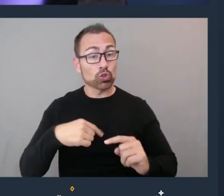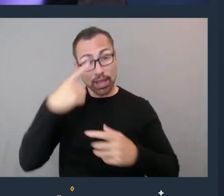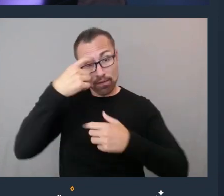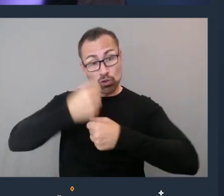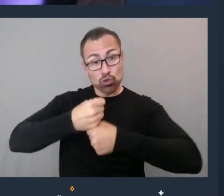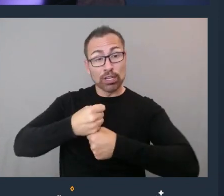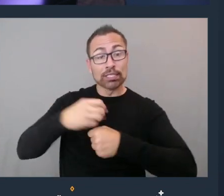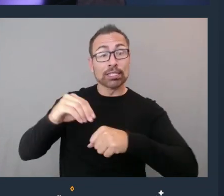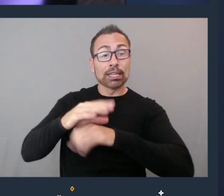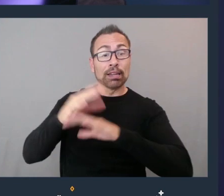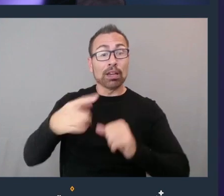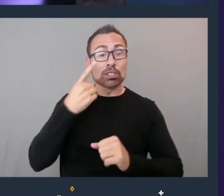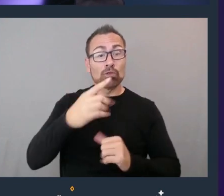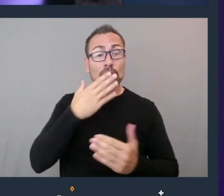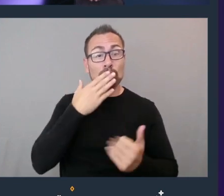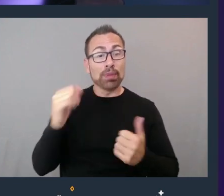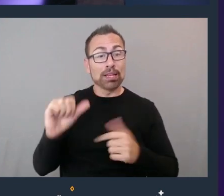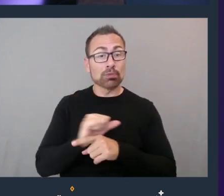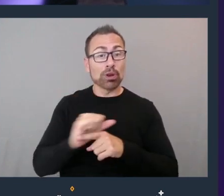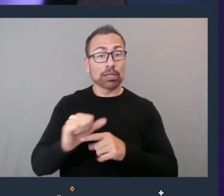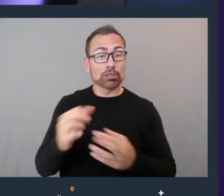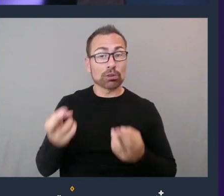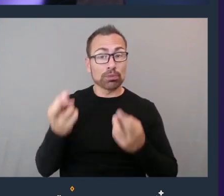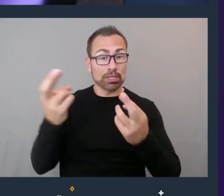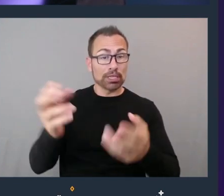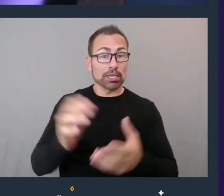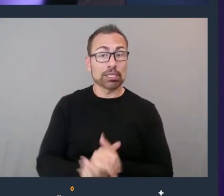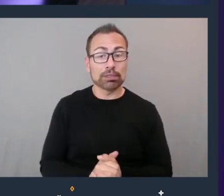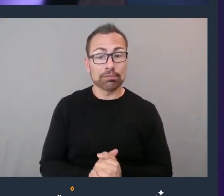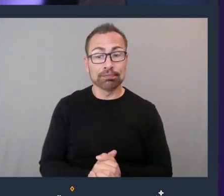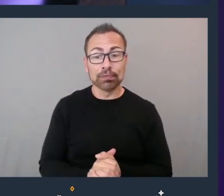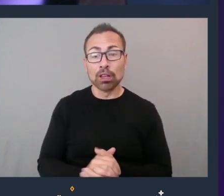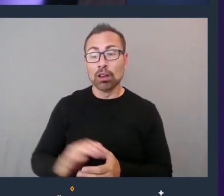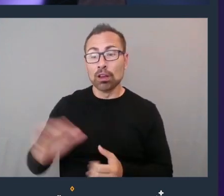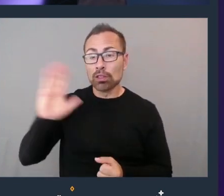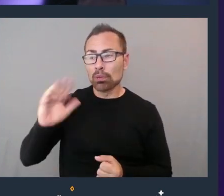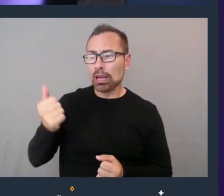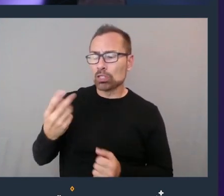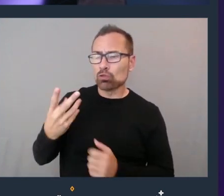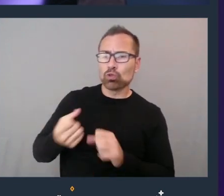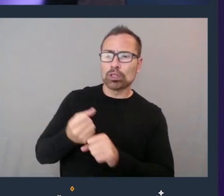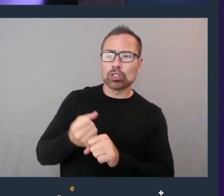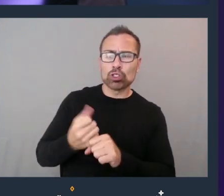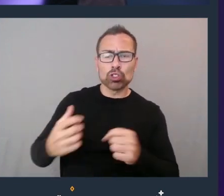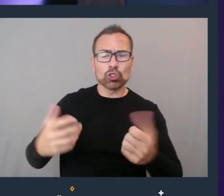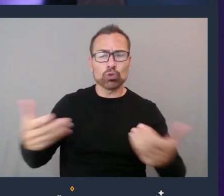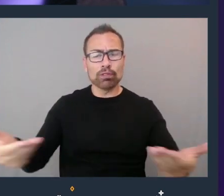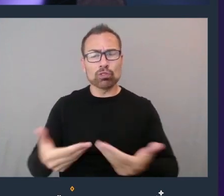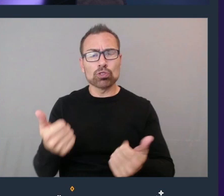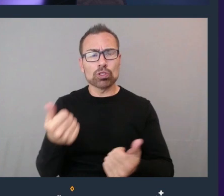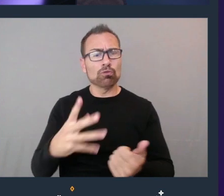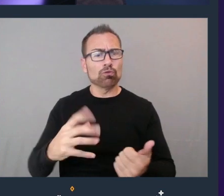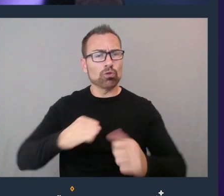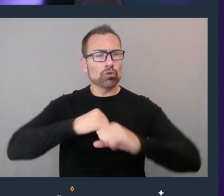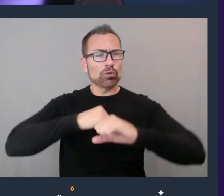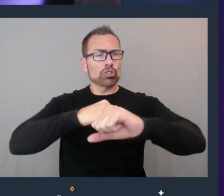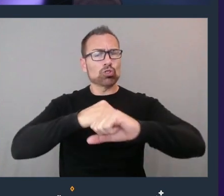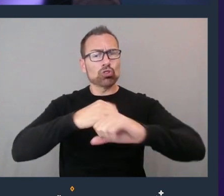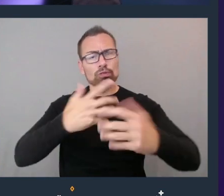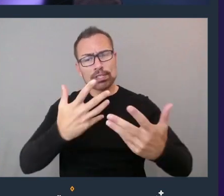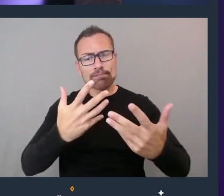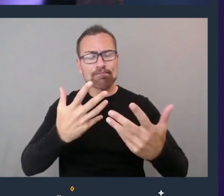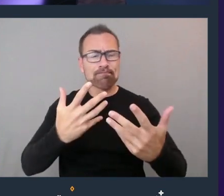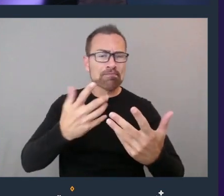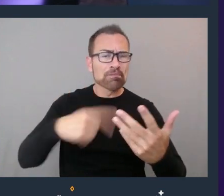practice recommendations. Over the past few years, we've introduced a few security features that have quickly become new best practices for